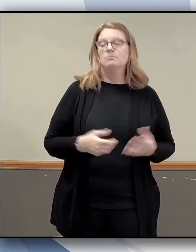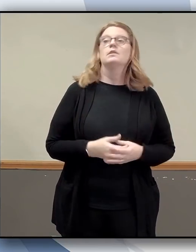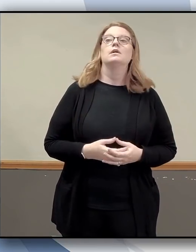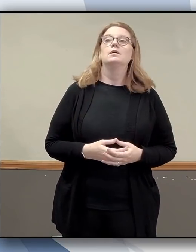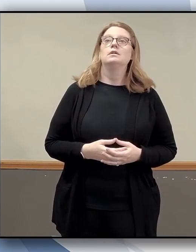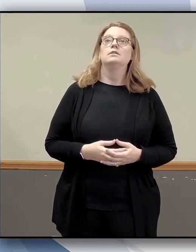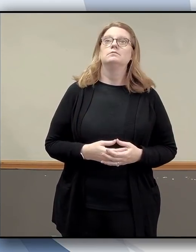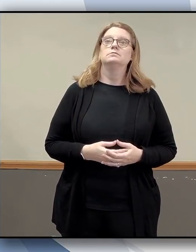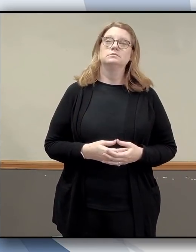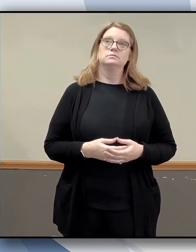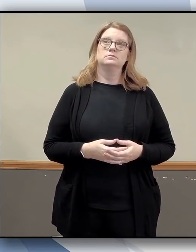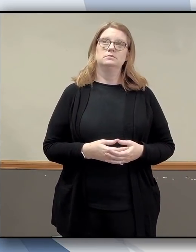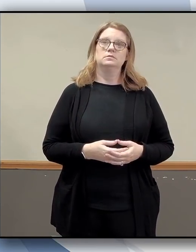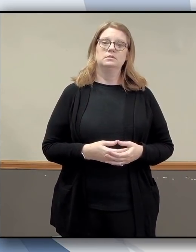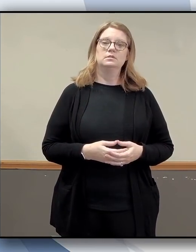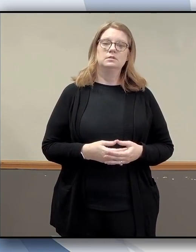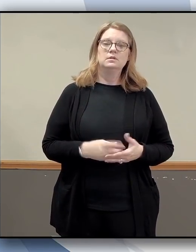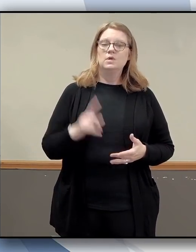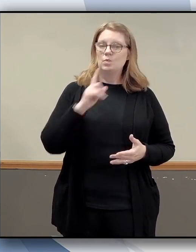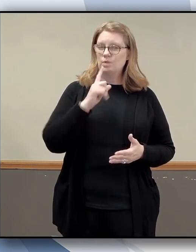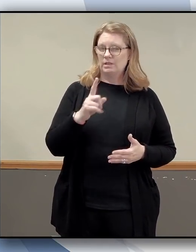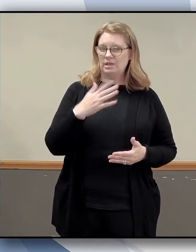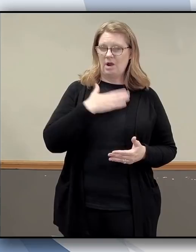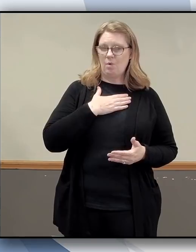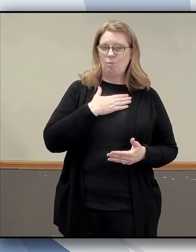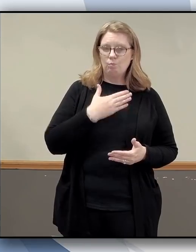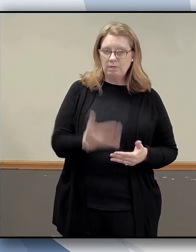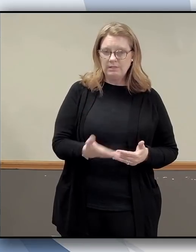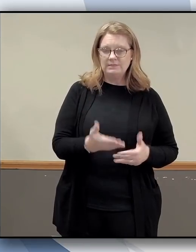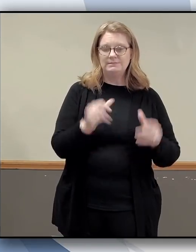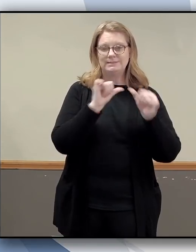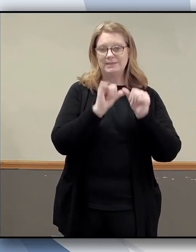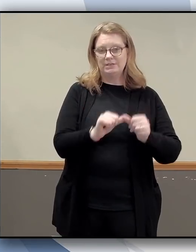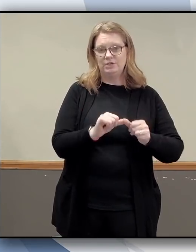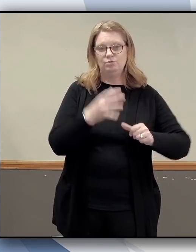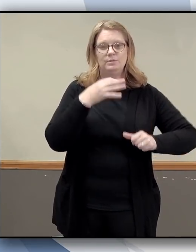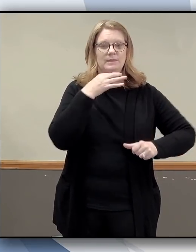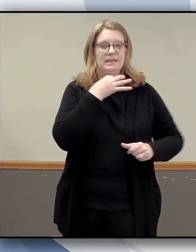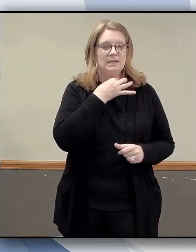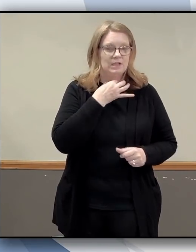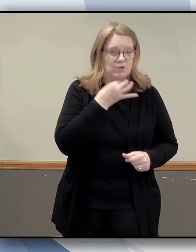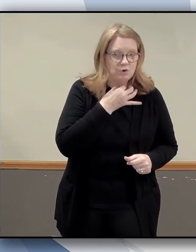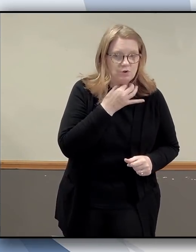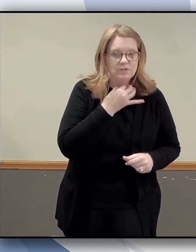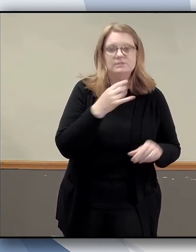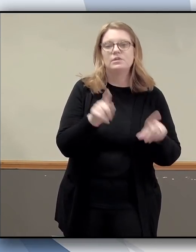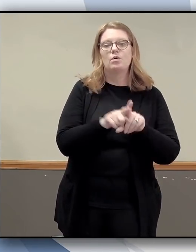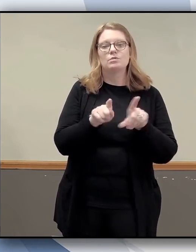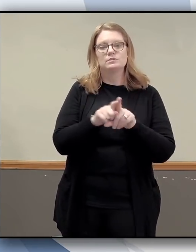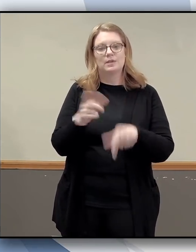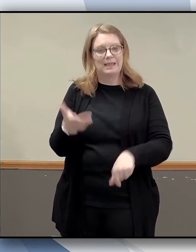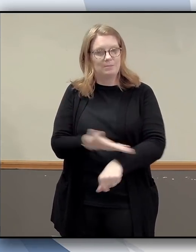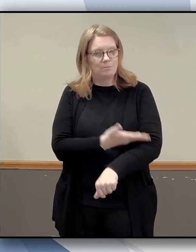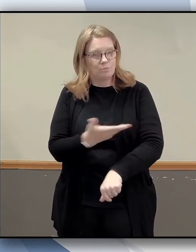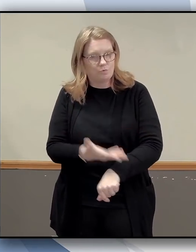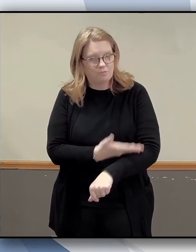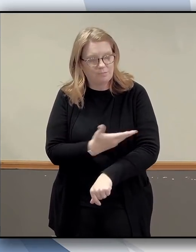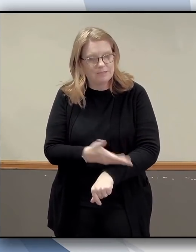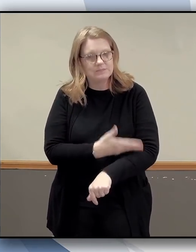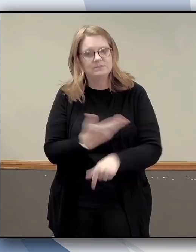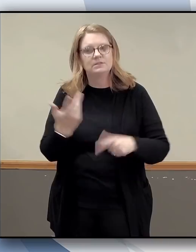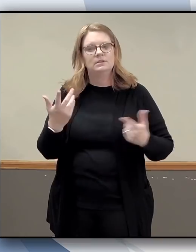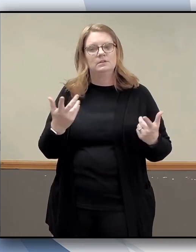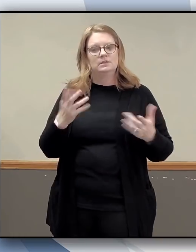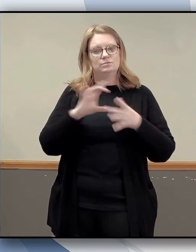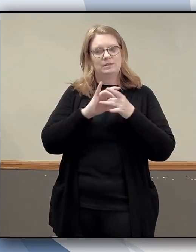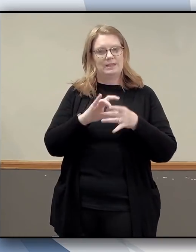shows our willingness to stay curious and make improvements as we learn more about COVID. And it